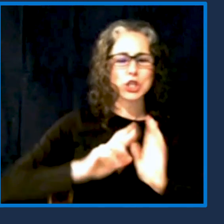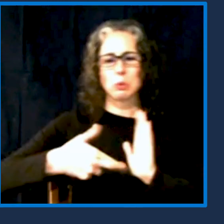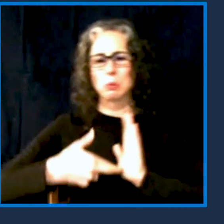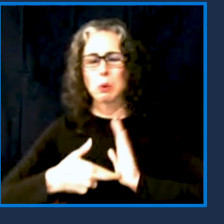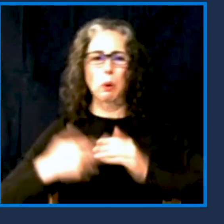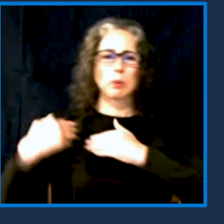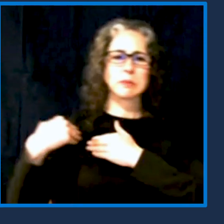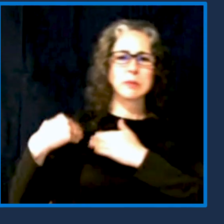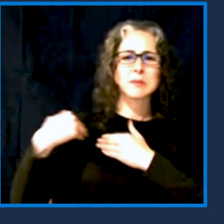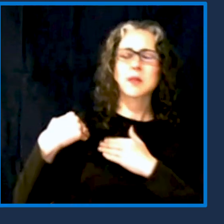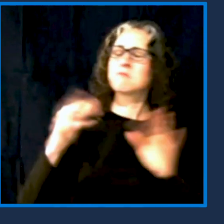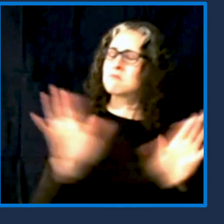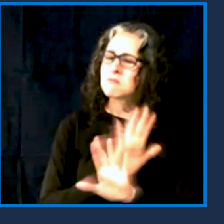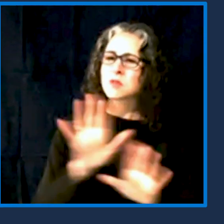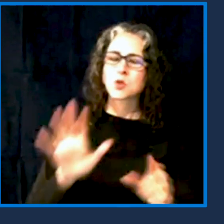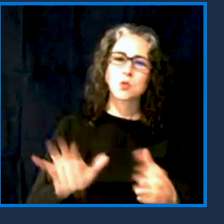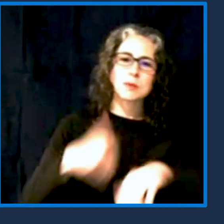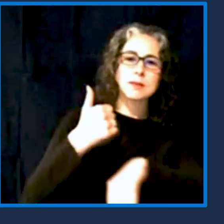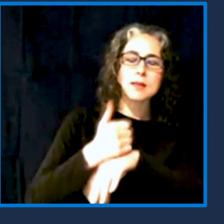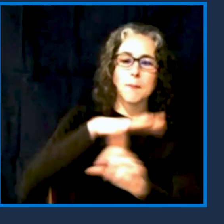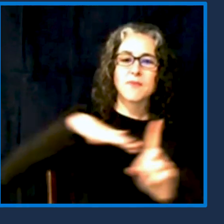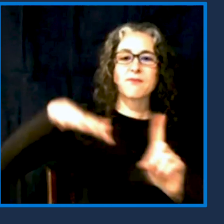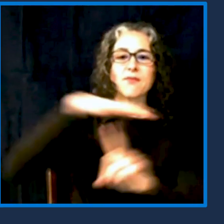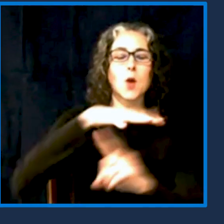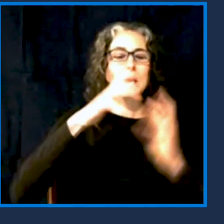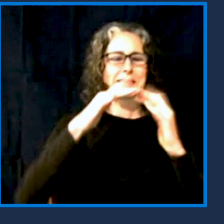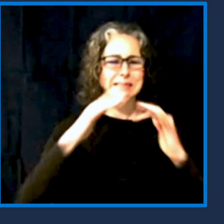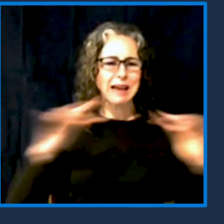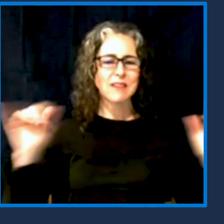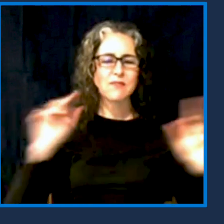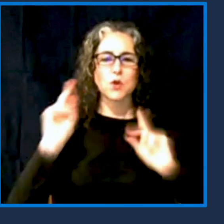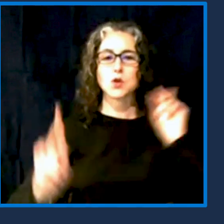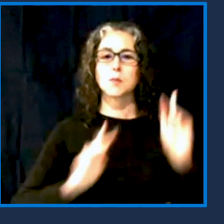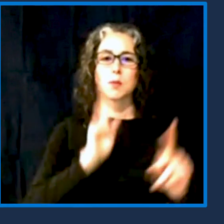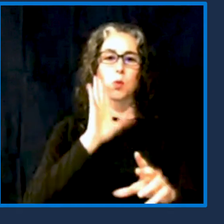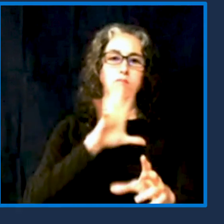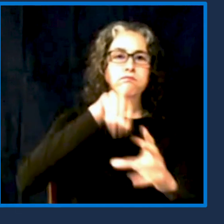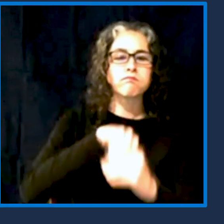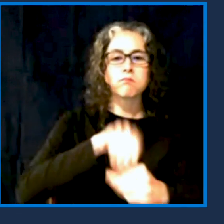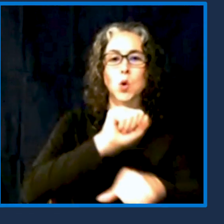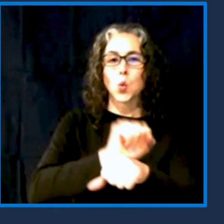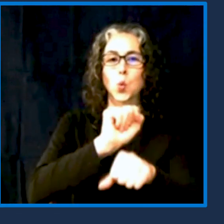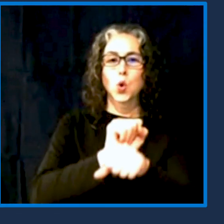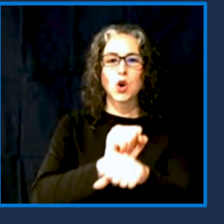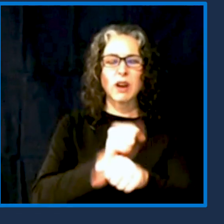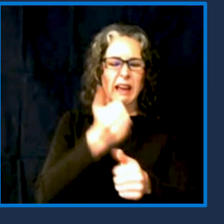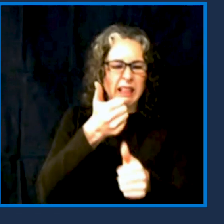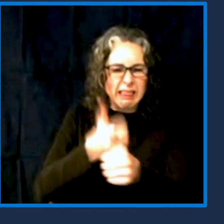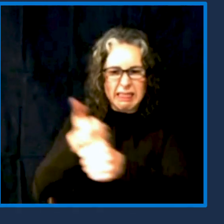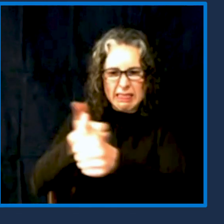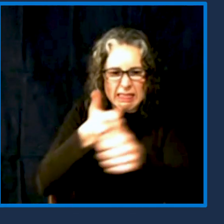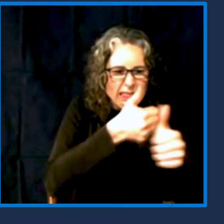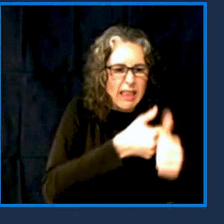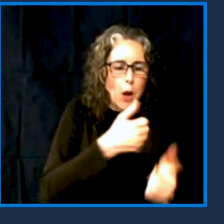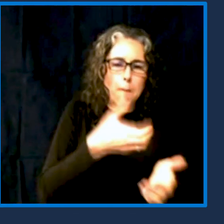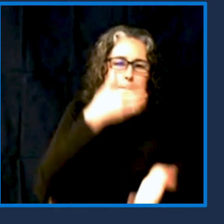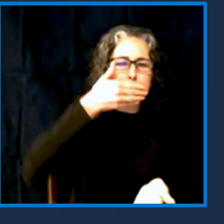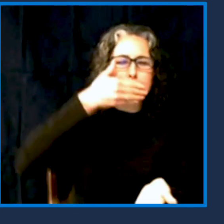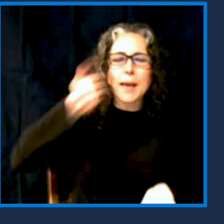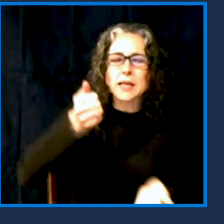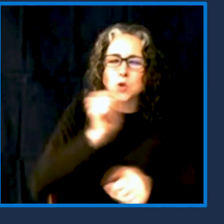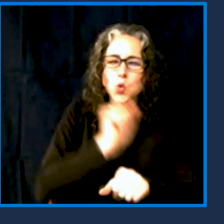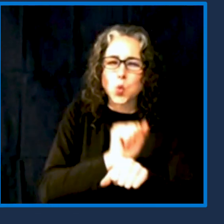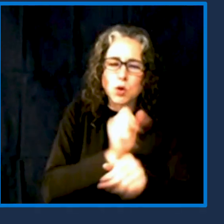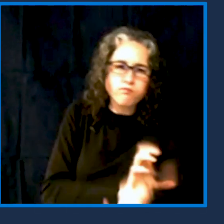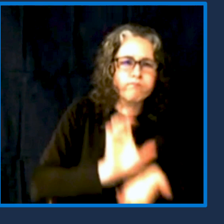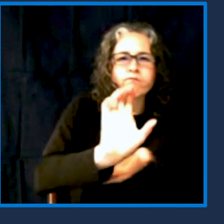to create an environment where people of diverse backgrounds can come to work and just bring their best work in and be able to do anything they